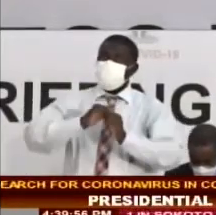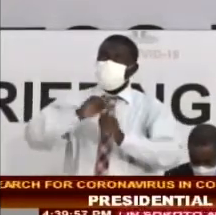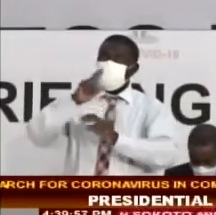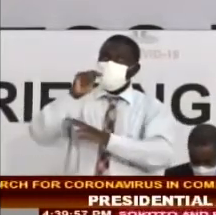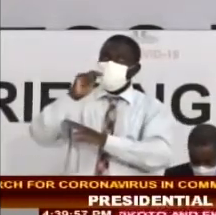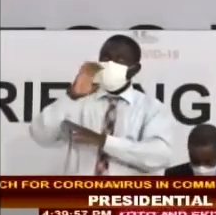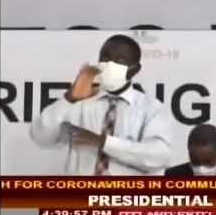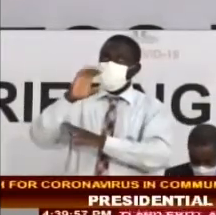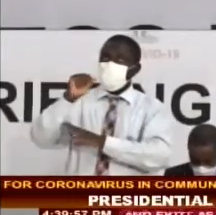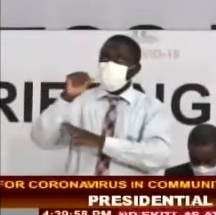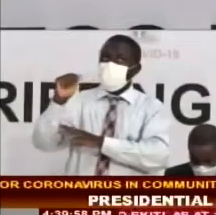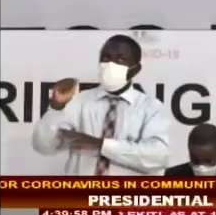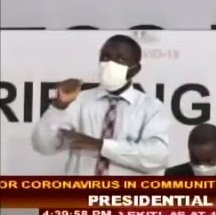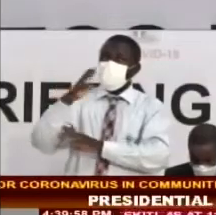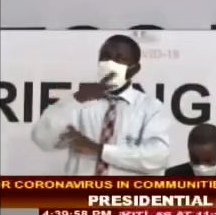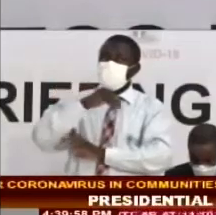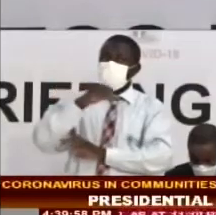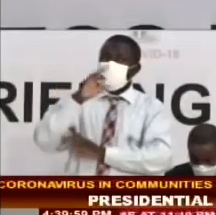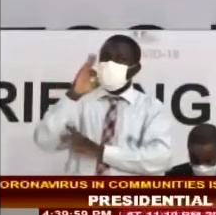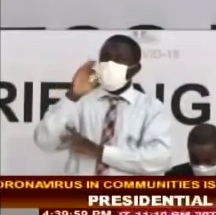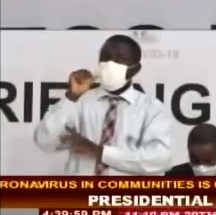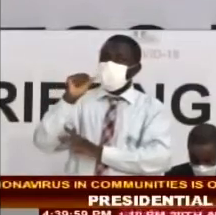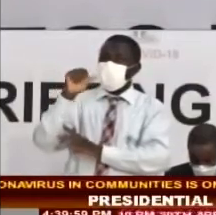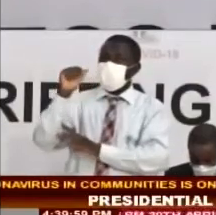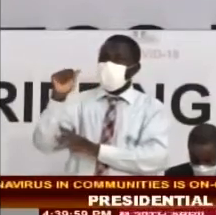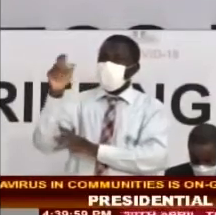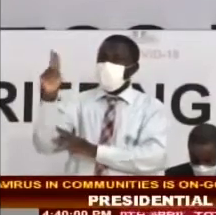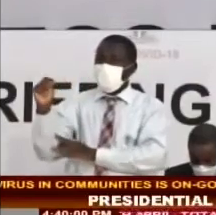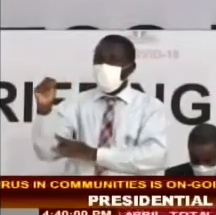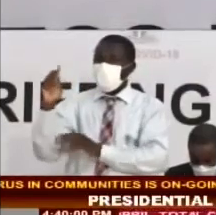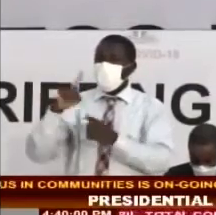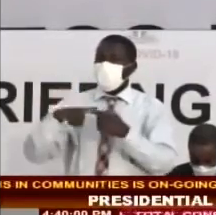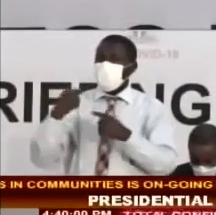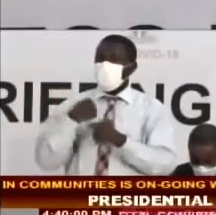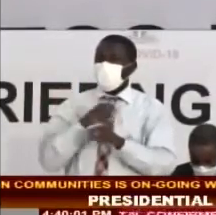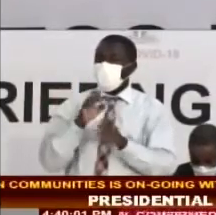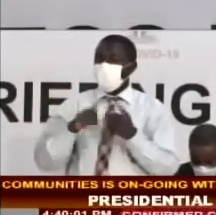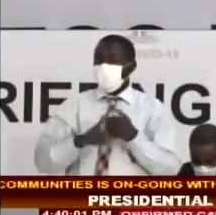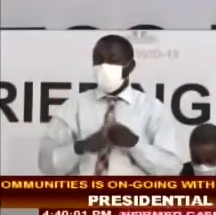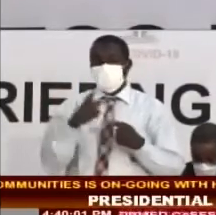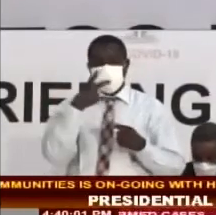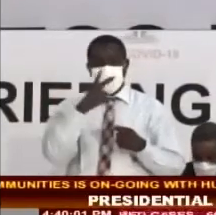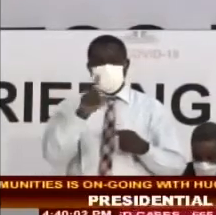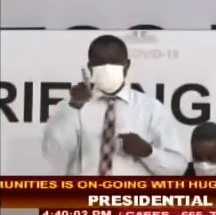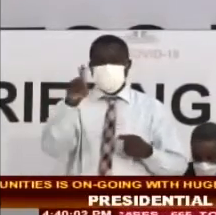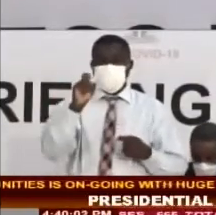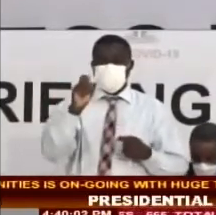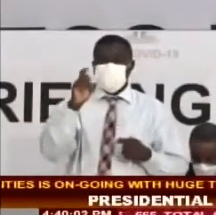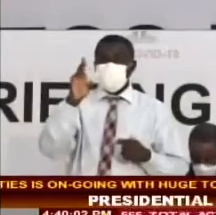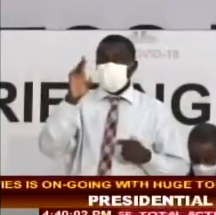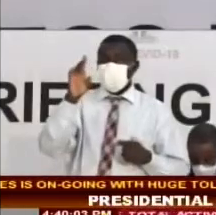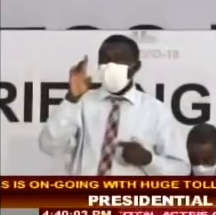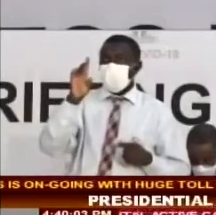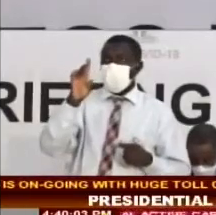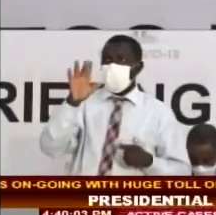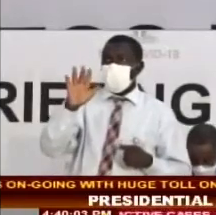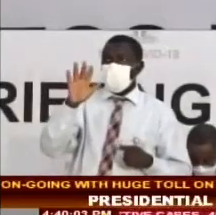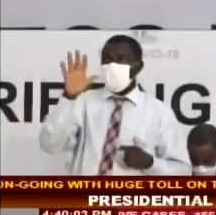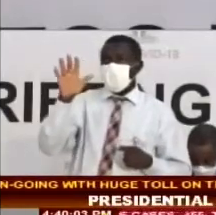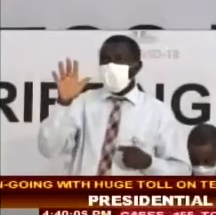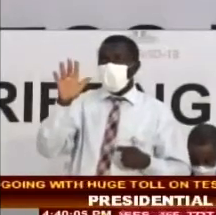NCAA and FAN, and we have mapped out 125 aircraft and 13 airports across the